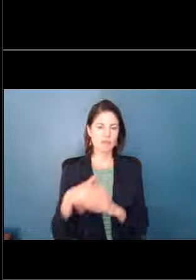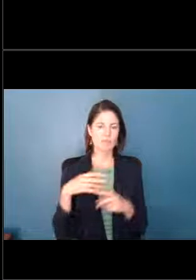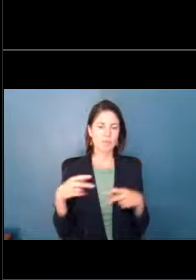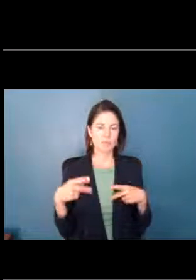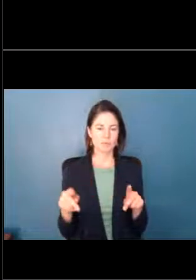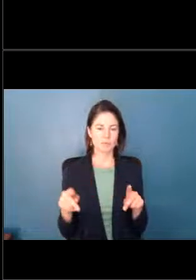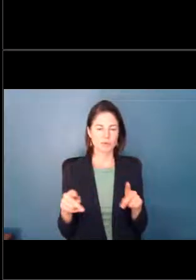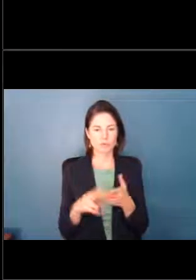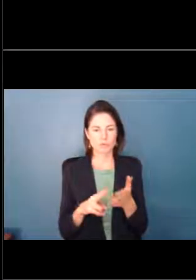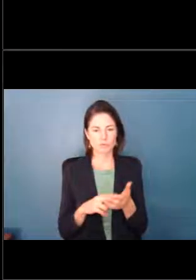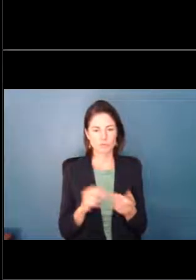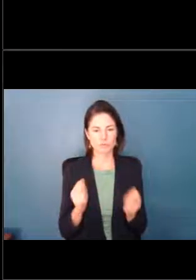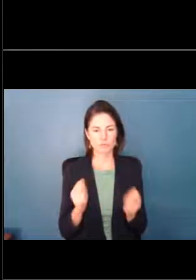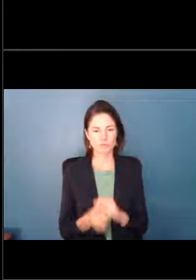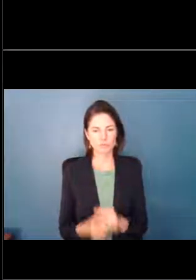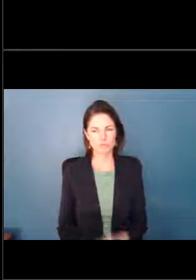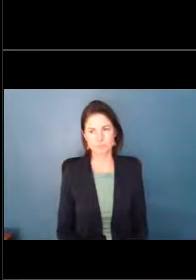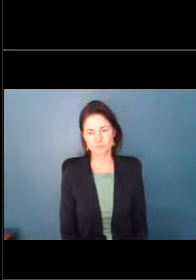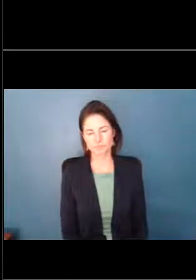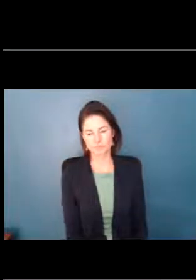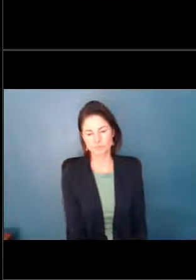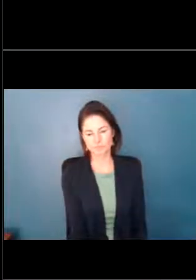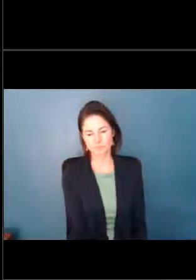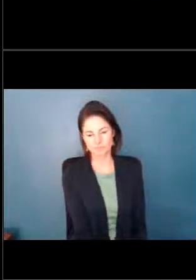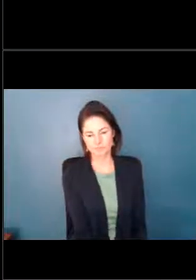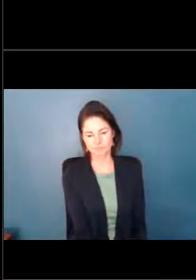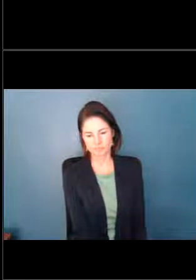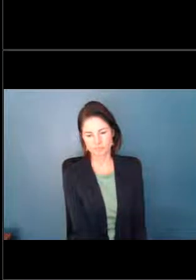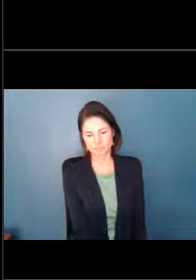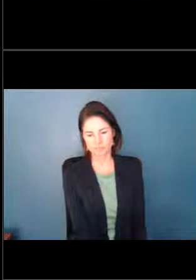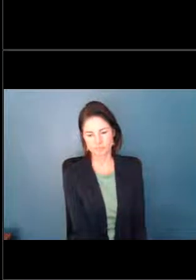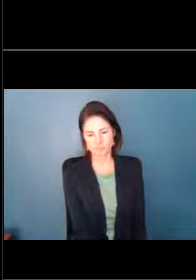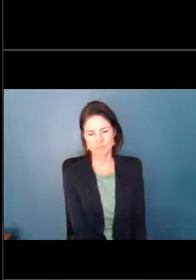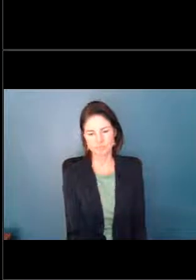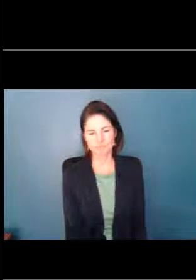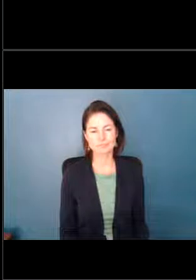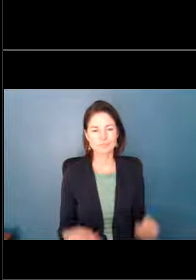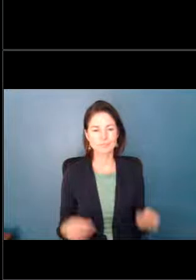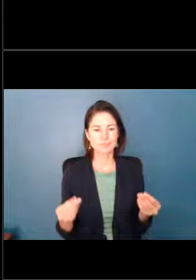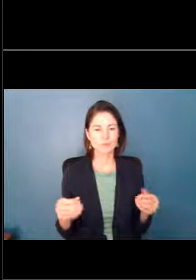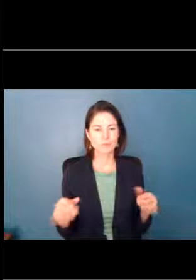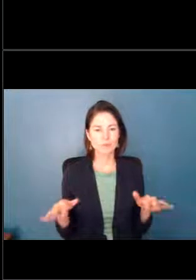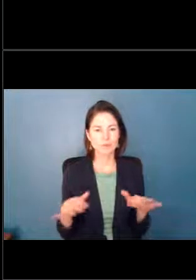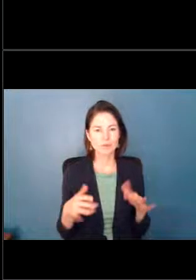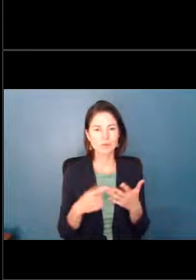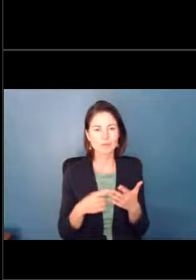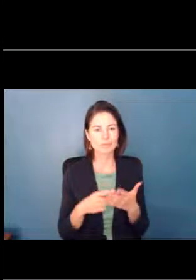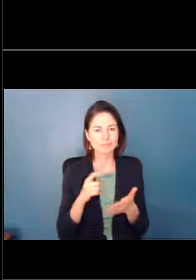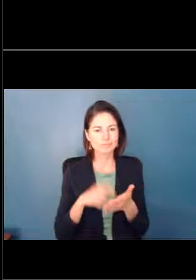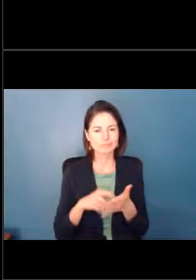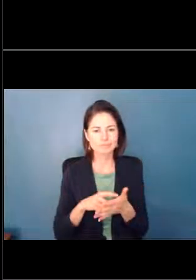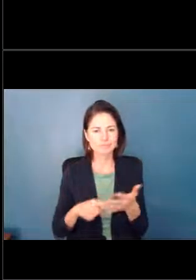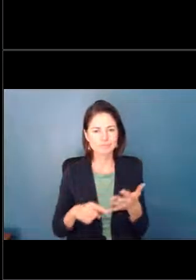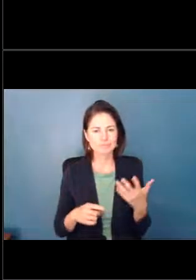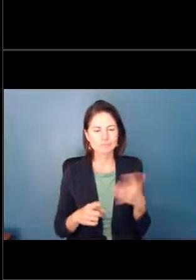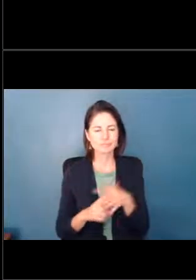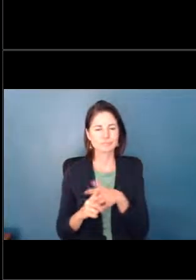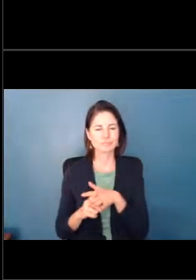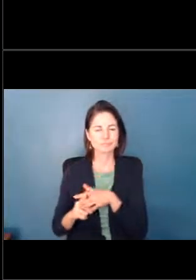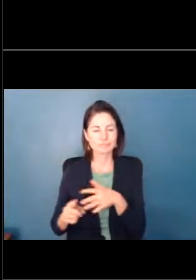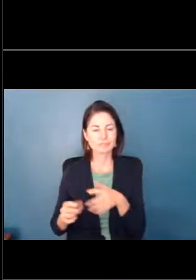orders. Specifically, the project encountered an active bird nest, unstable soils, and an unidentified aquifer. In aggregate, the delays